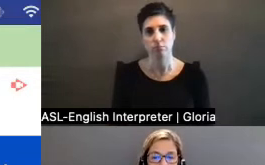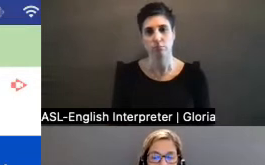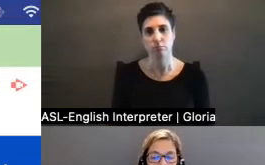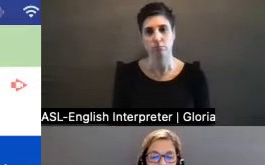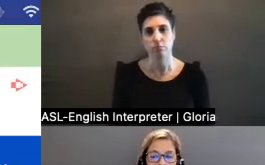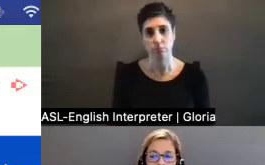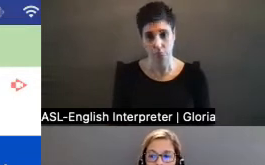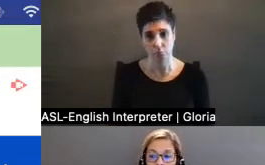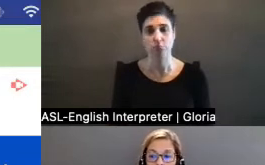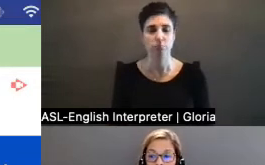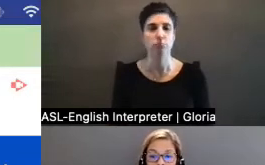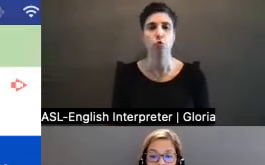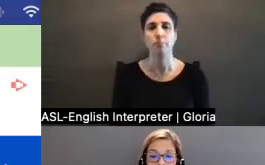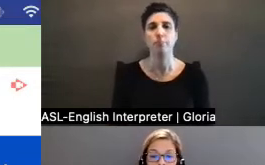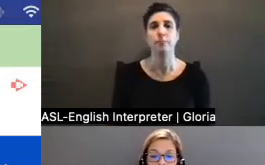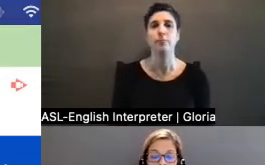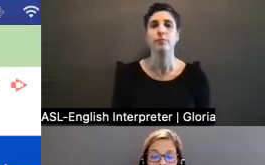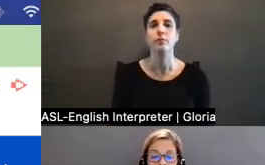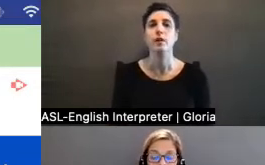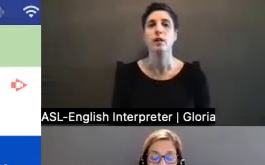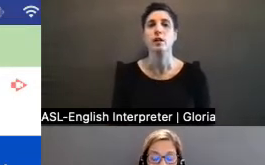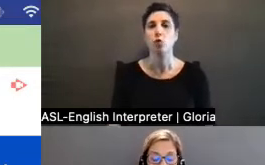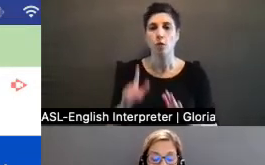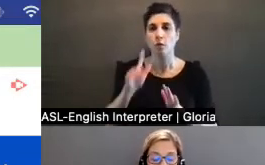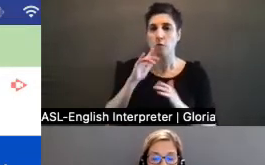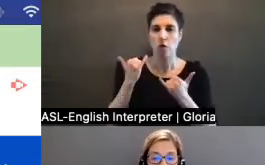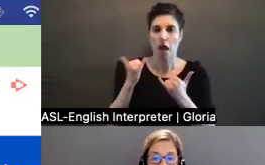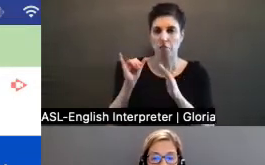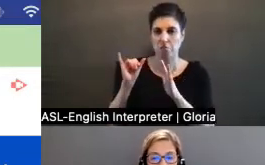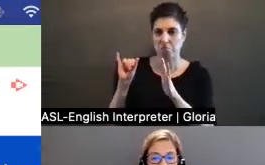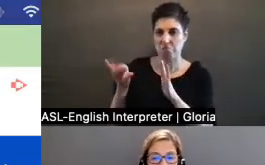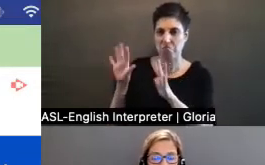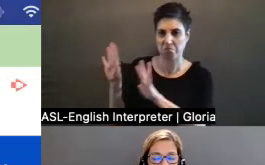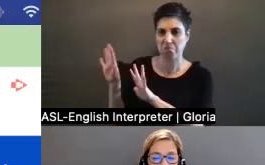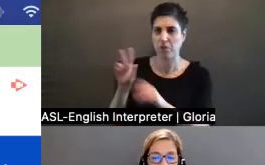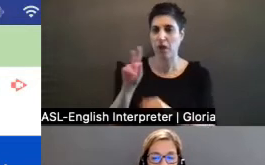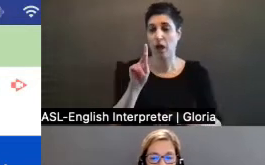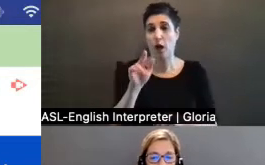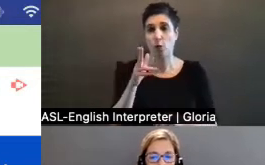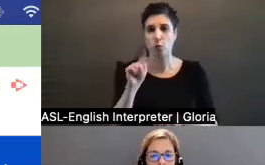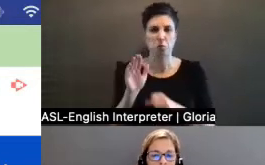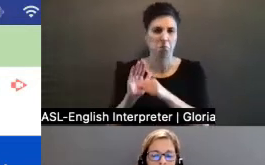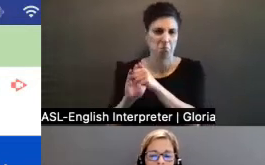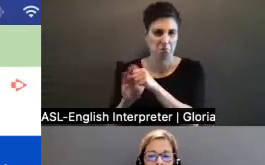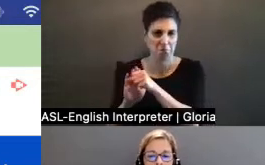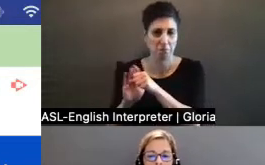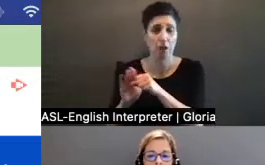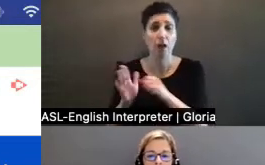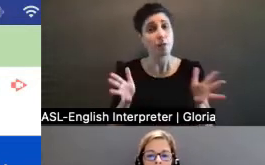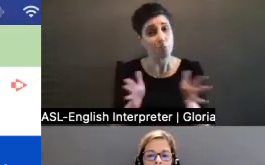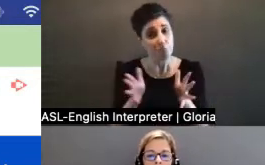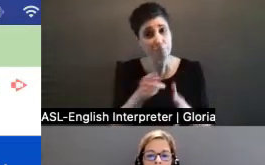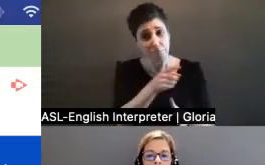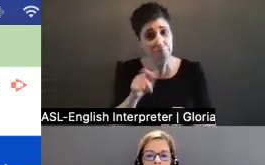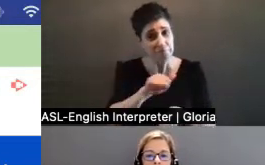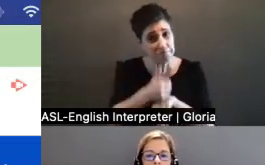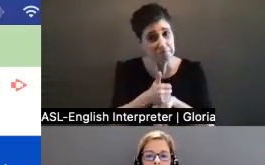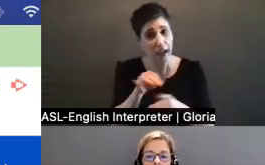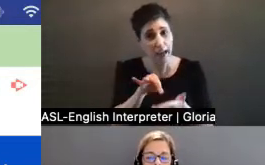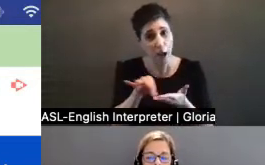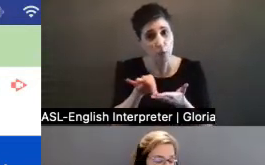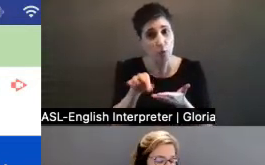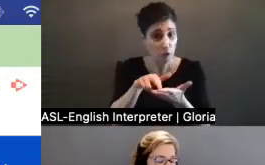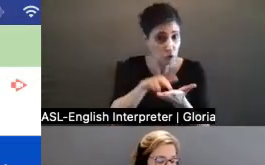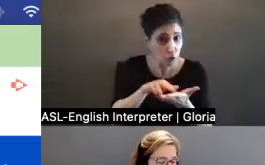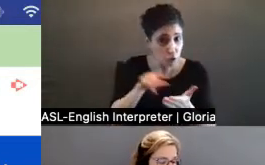Okay. So I will leave it here for you with Kahoot. I really encourage you to go and create an account, have fun with it, try it.